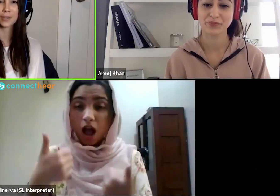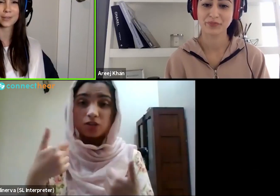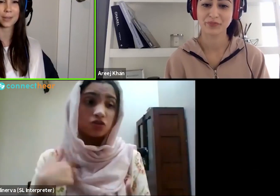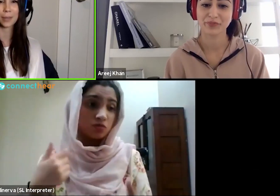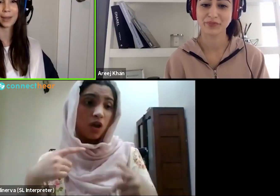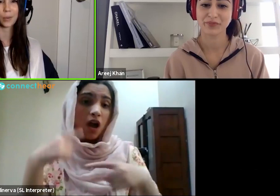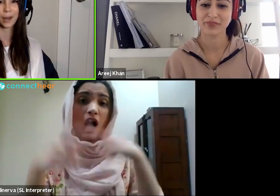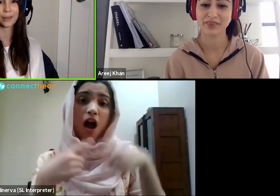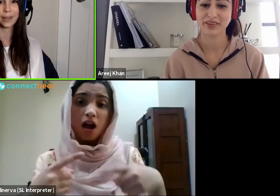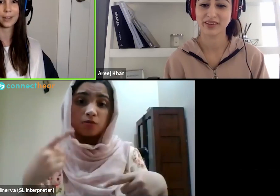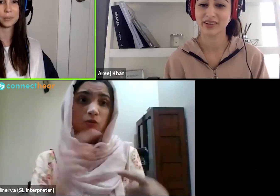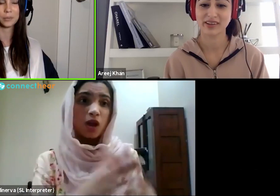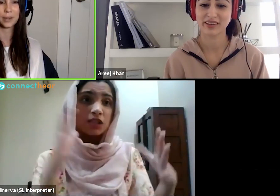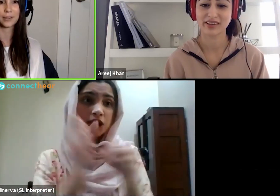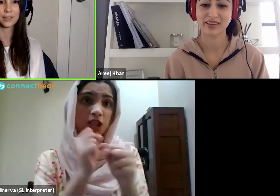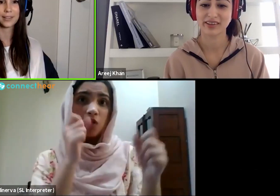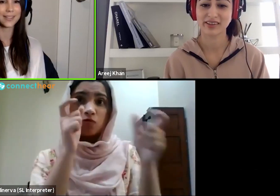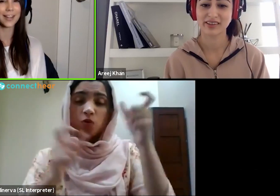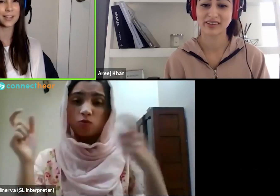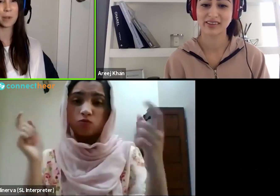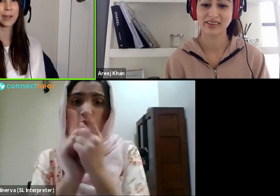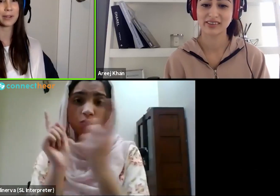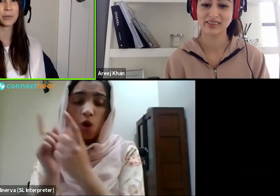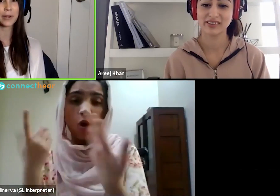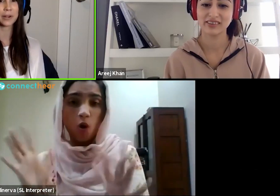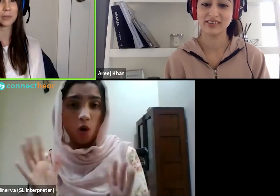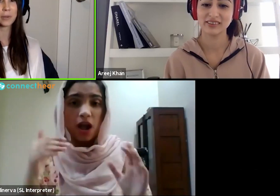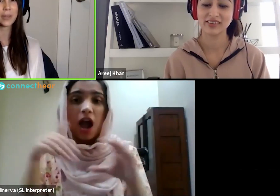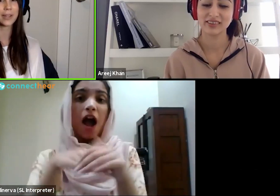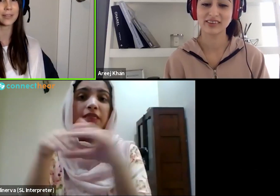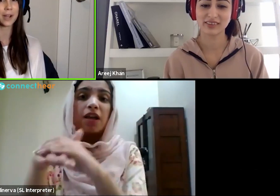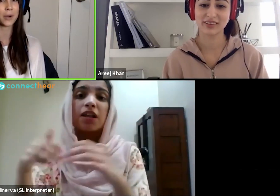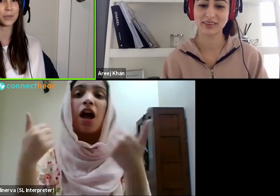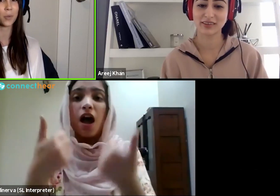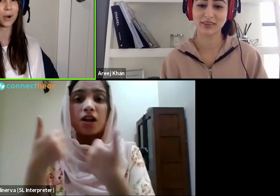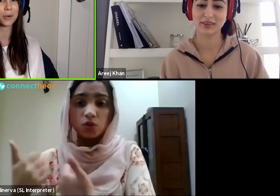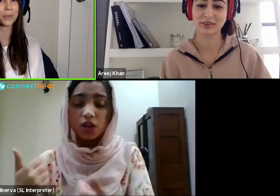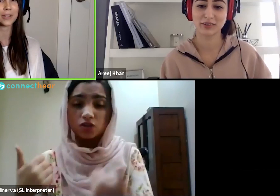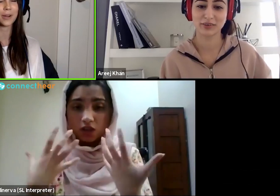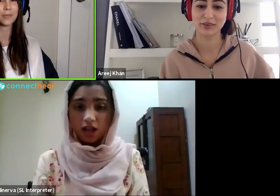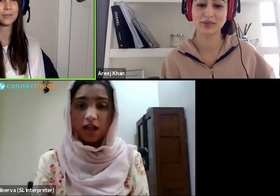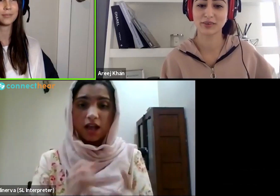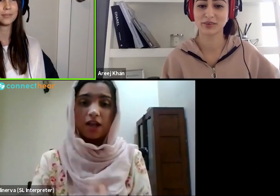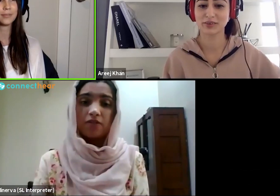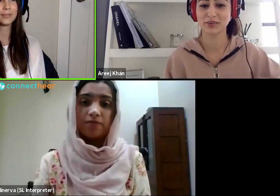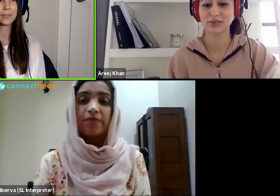colorful. It's just not black and white, but that's the nice thing about being in Twitter. We really get the color of the world. We